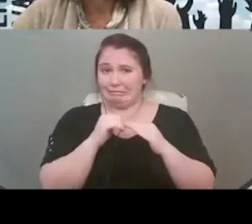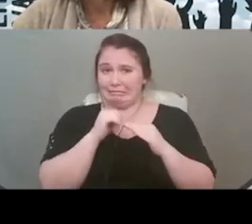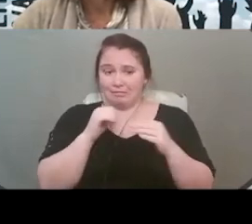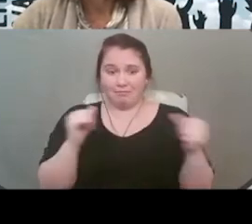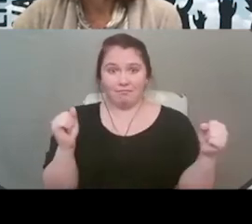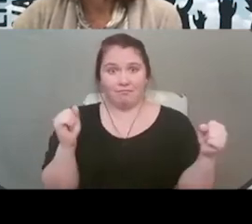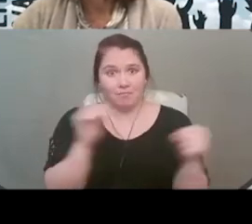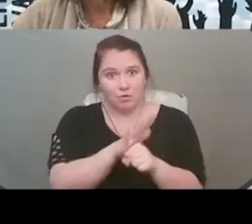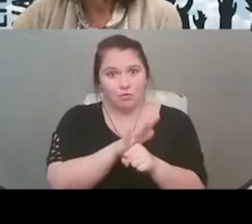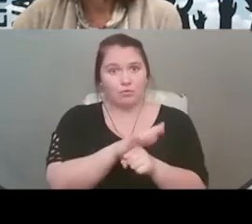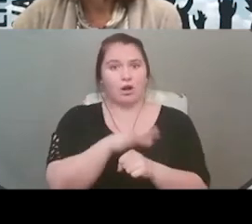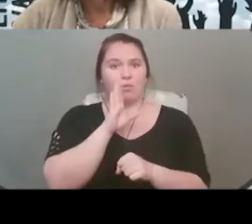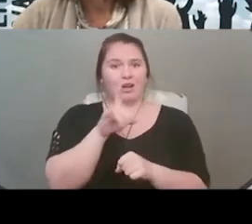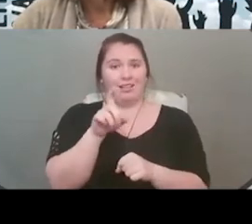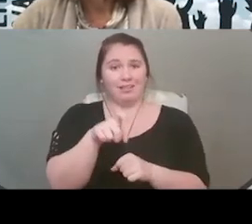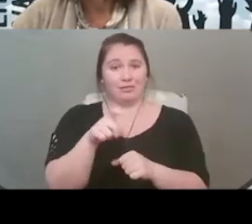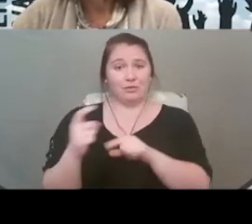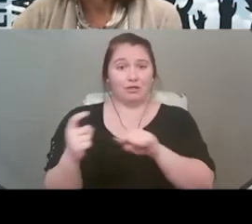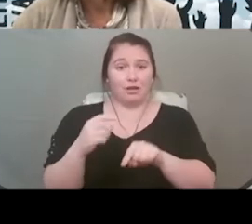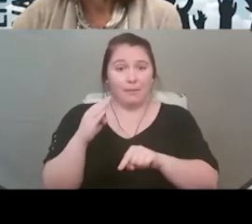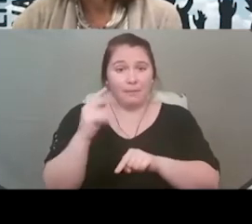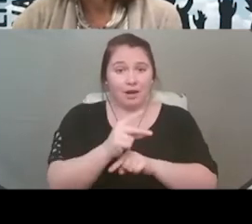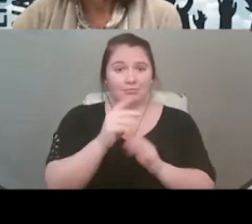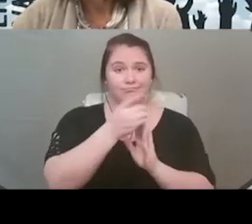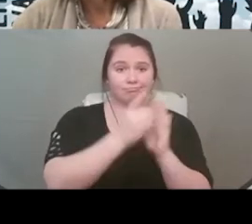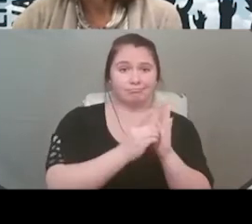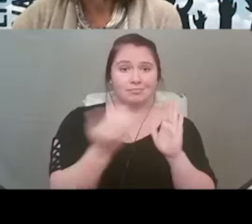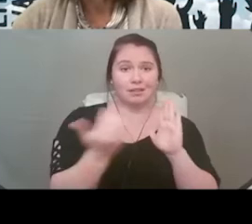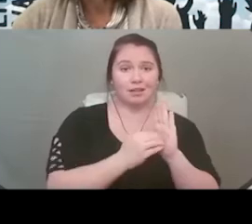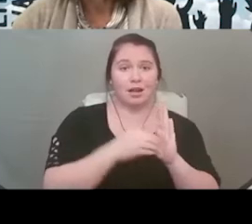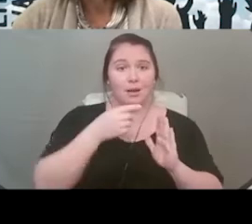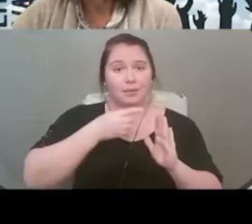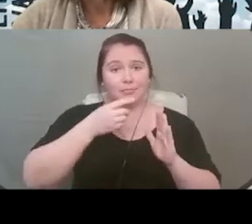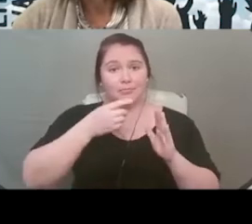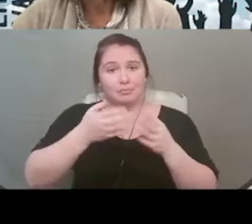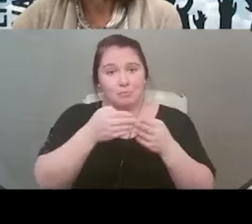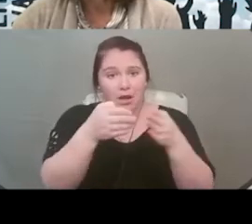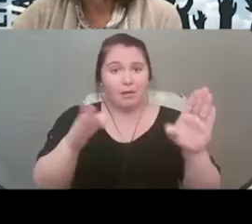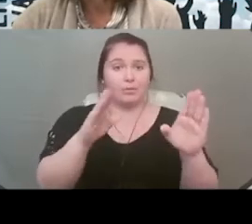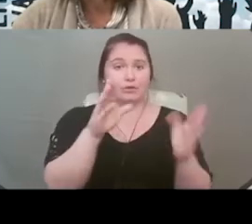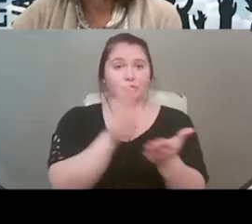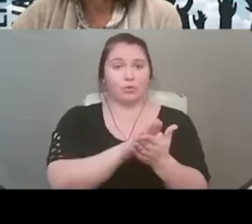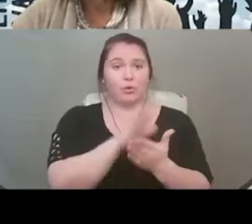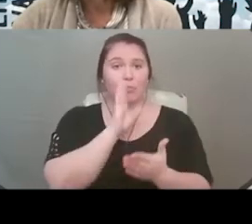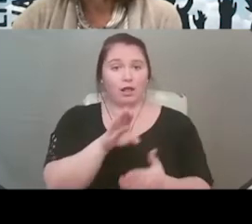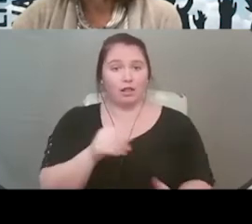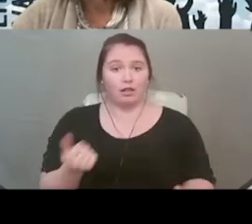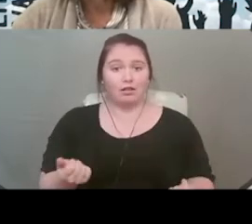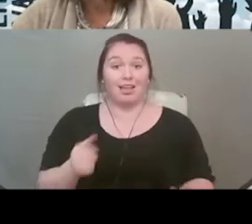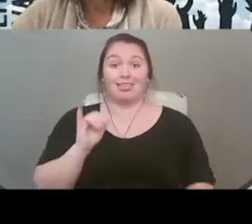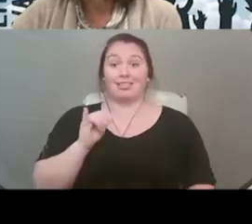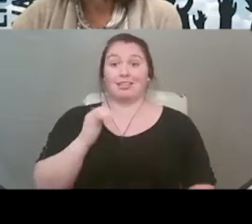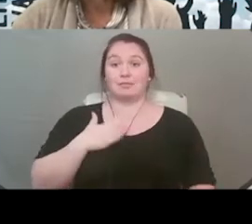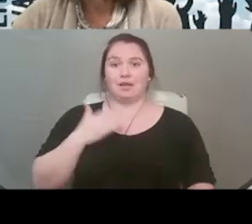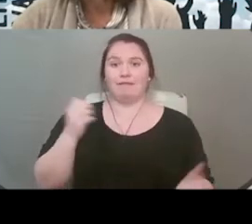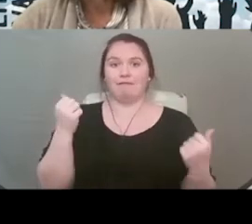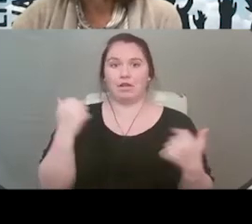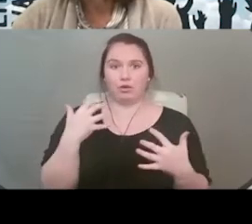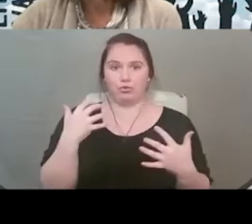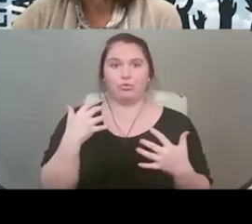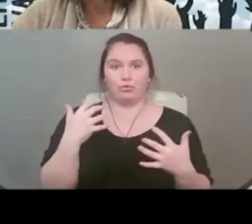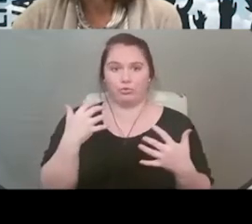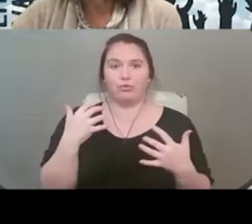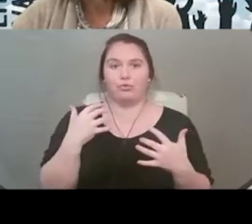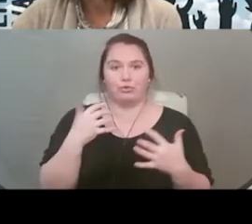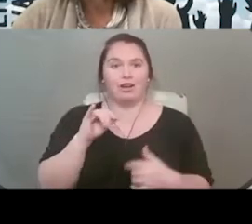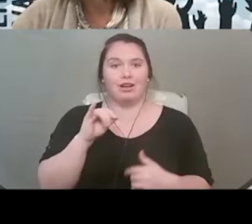city proper and bring your kids back into public schooling? That's what I'm going to ask too. That's my only fear, is that if we build